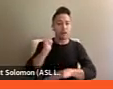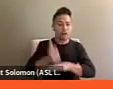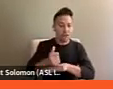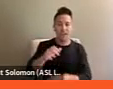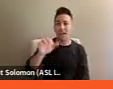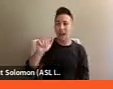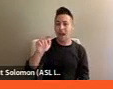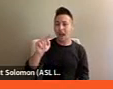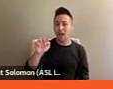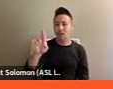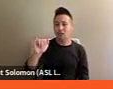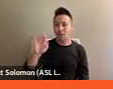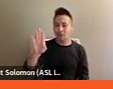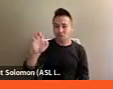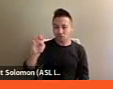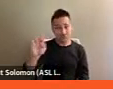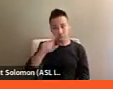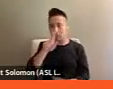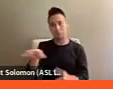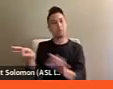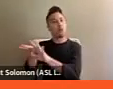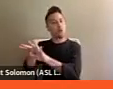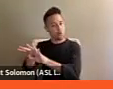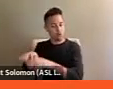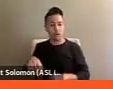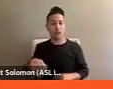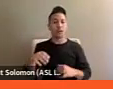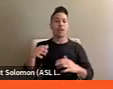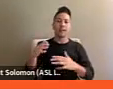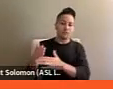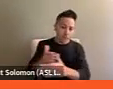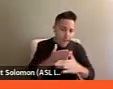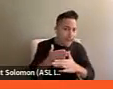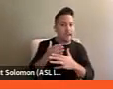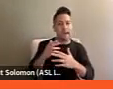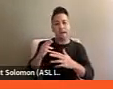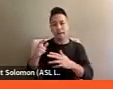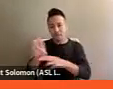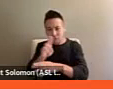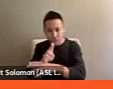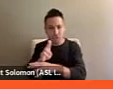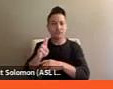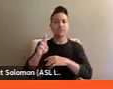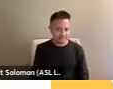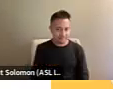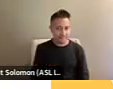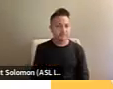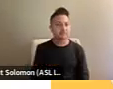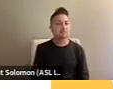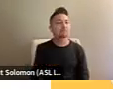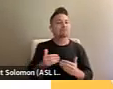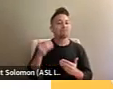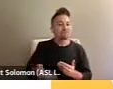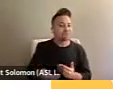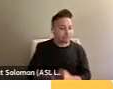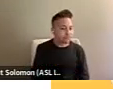important. Cite your sources, guys. And share, use, and evaluate that source after the fact.